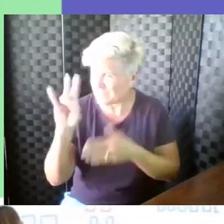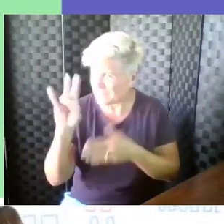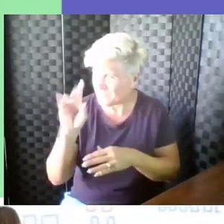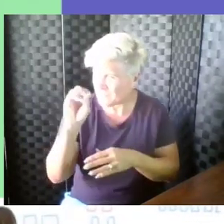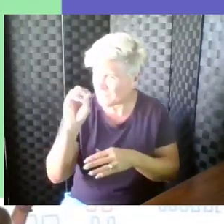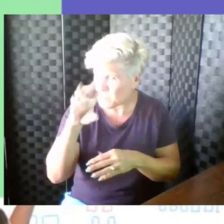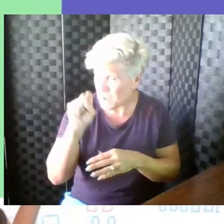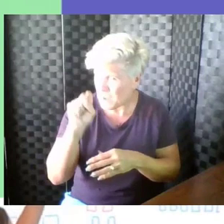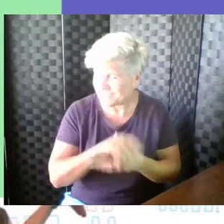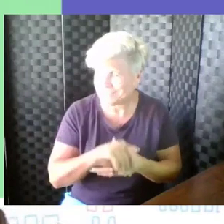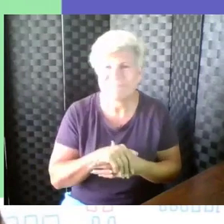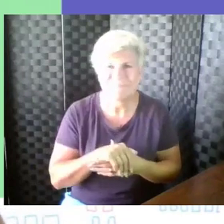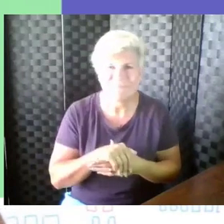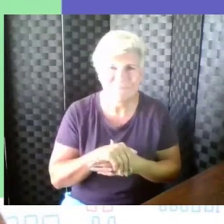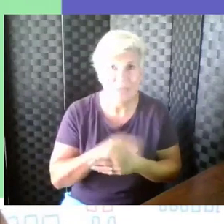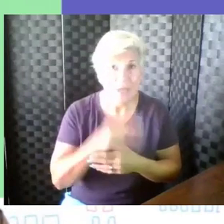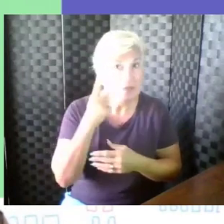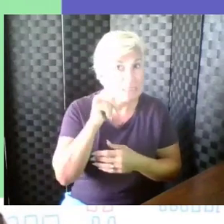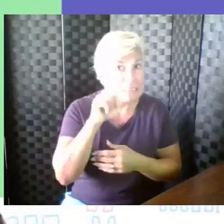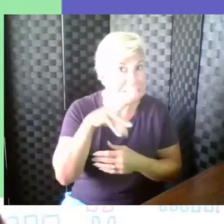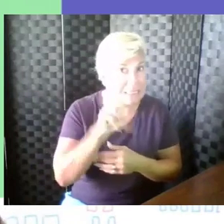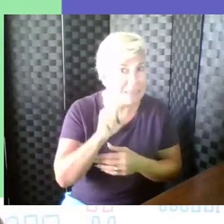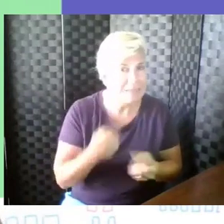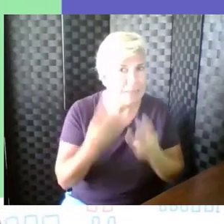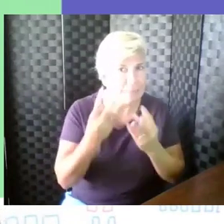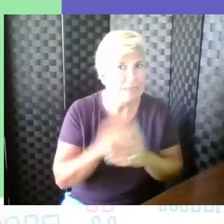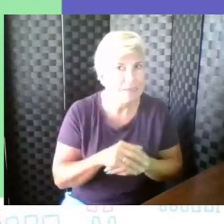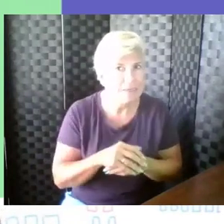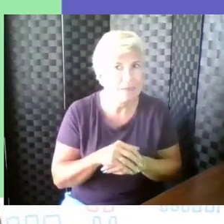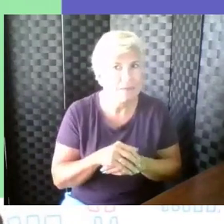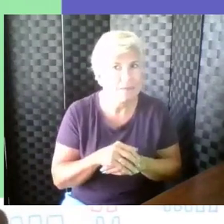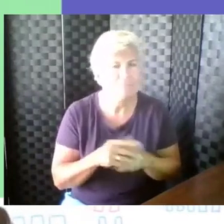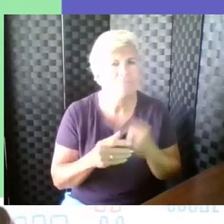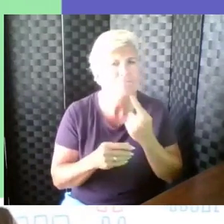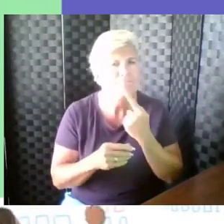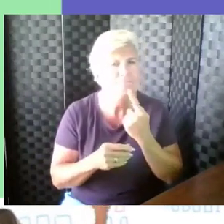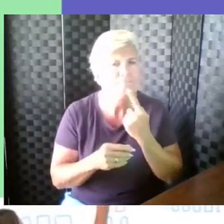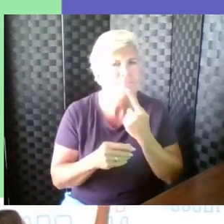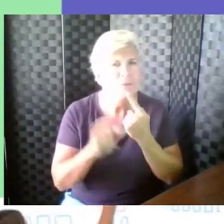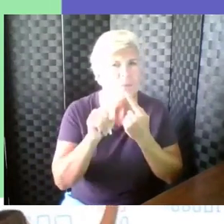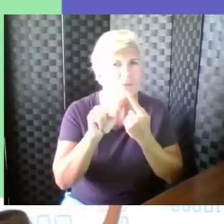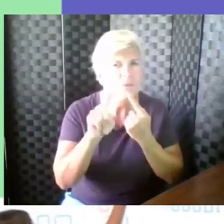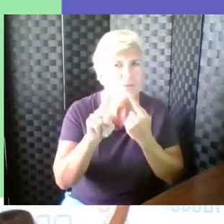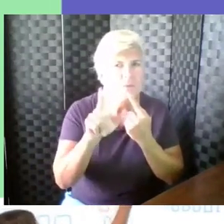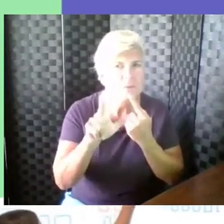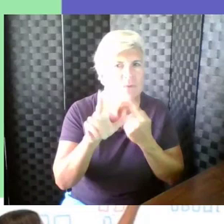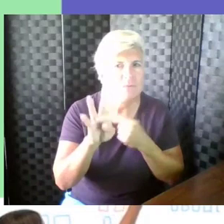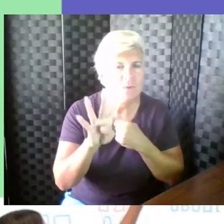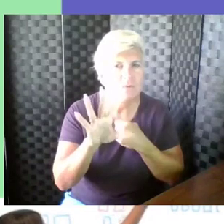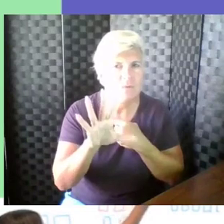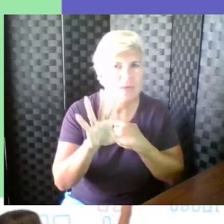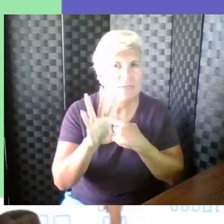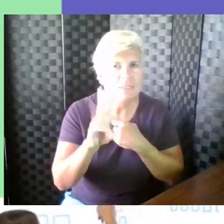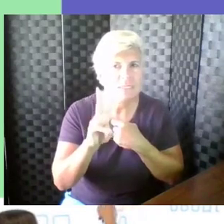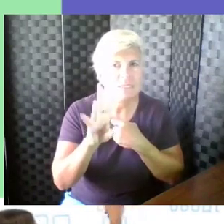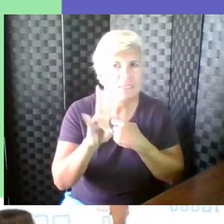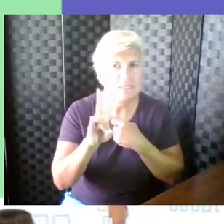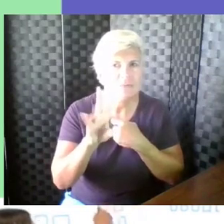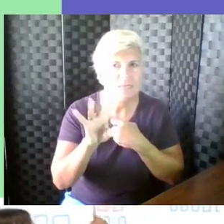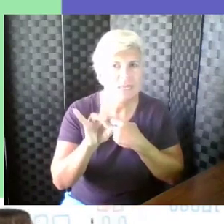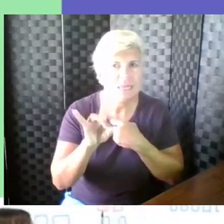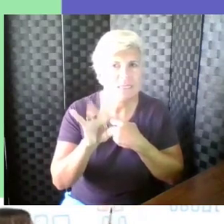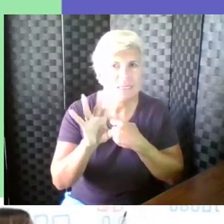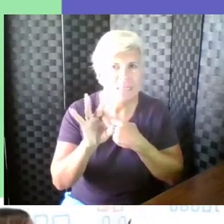All right, looking at the tens, let's count how many tens. Let's see. 1, 2, 3, 4, 5,